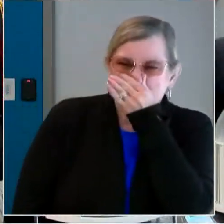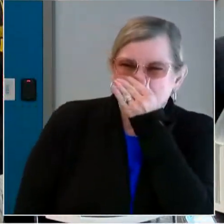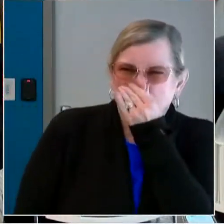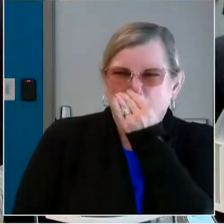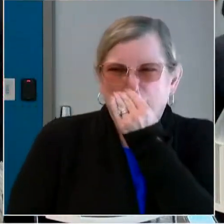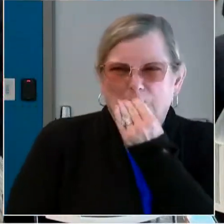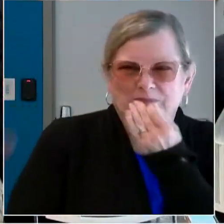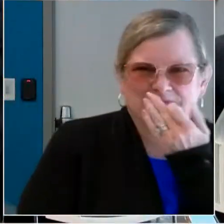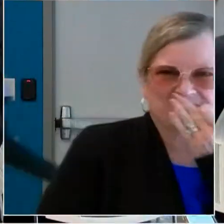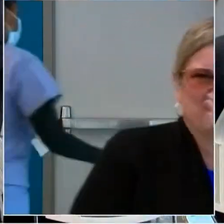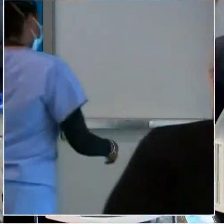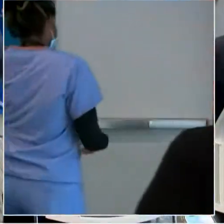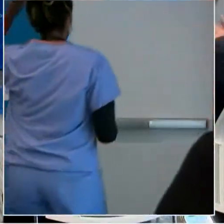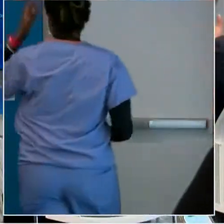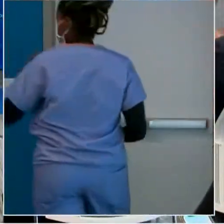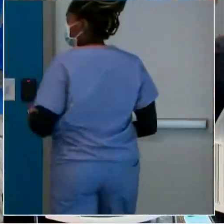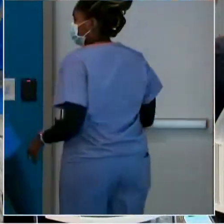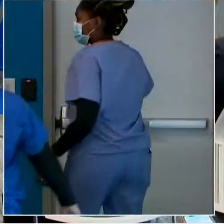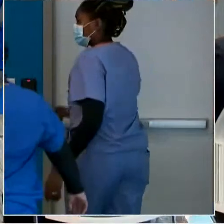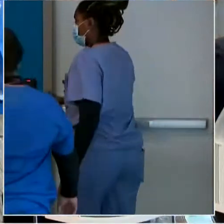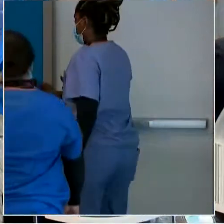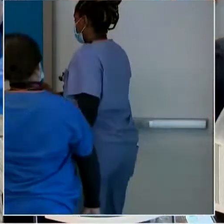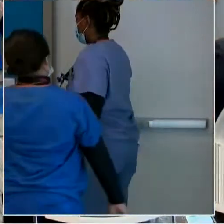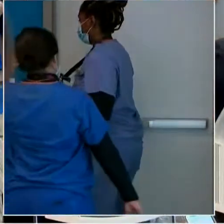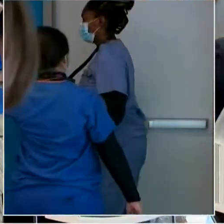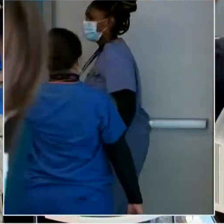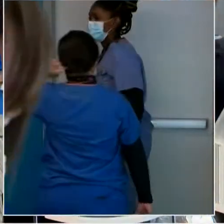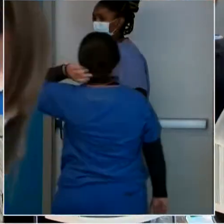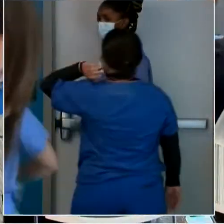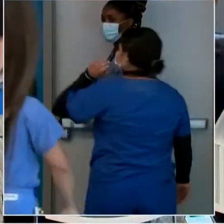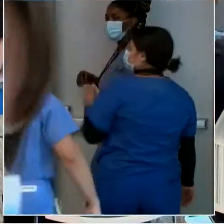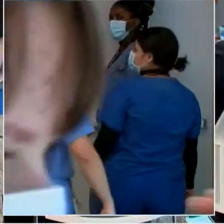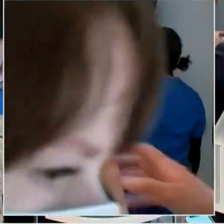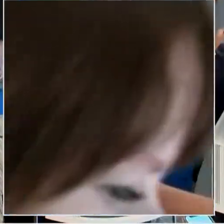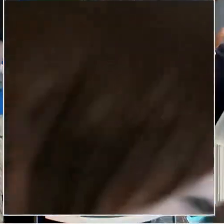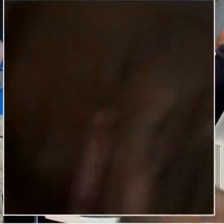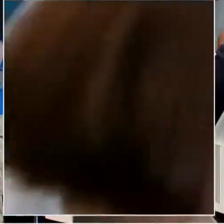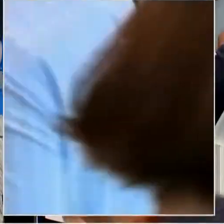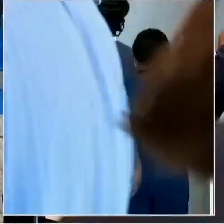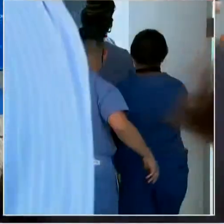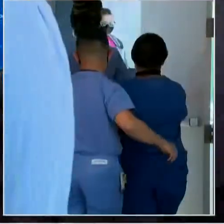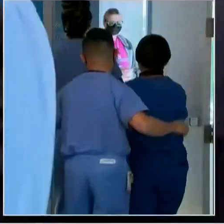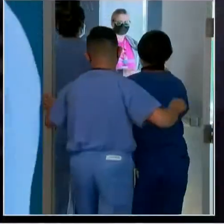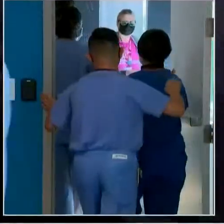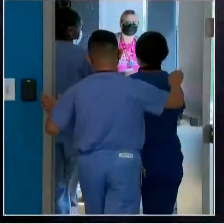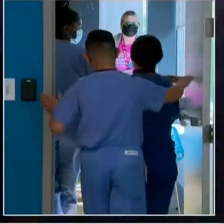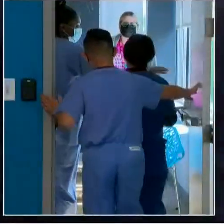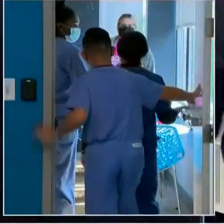We now return to our previously scheduled program, already in progress.